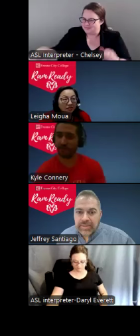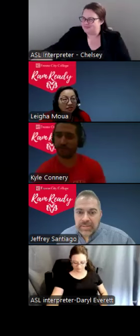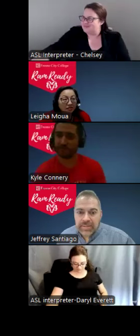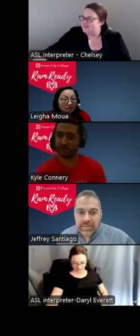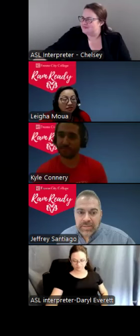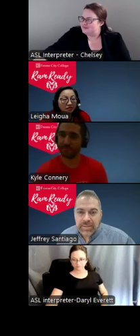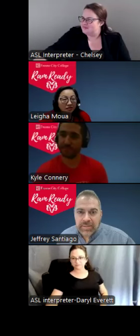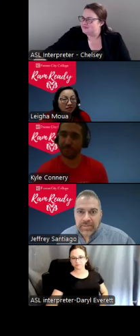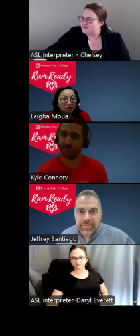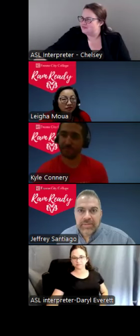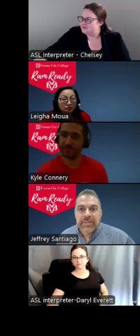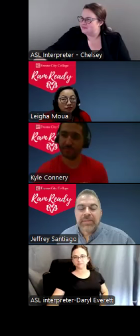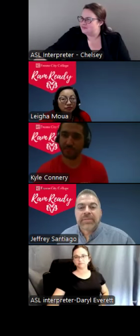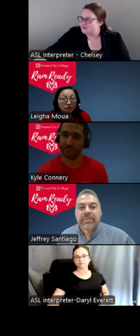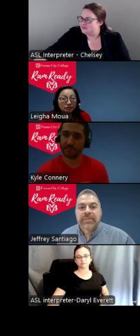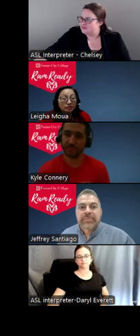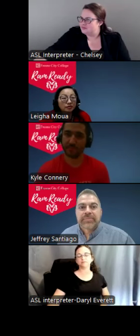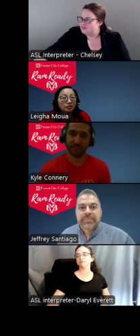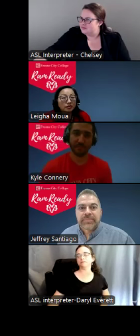All right.